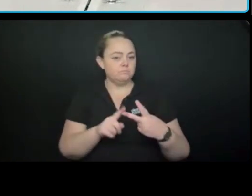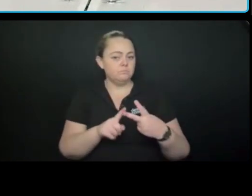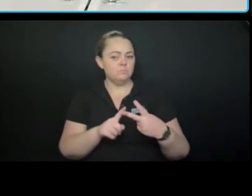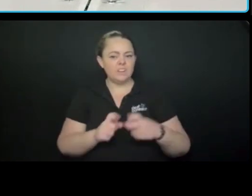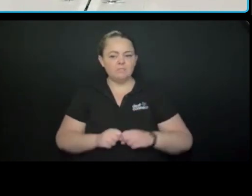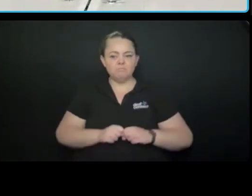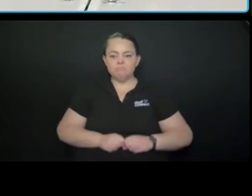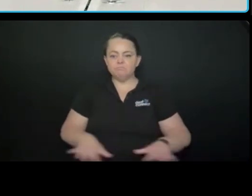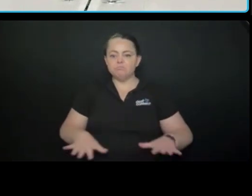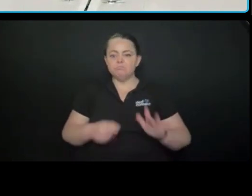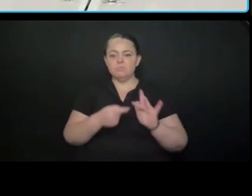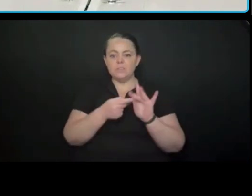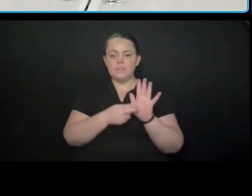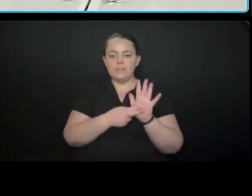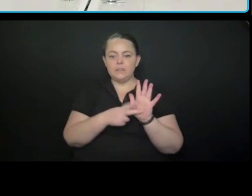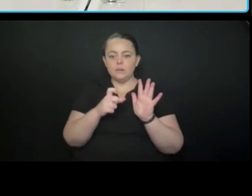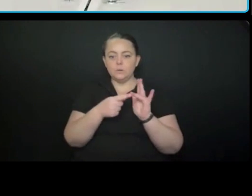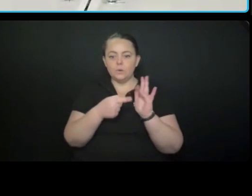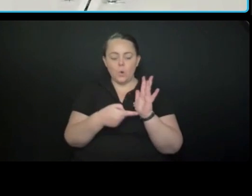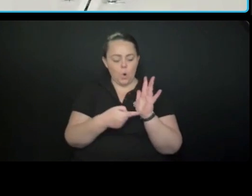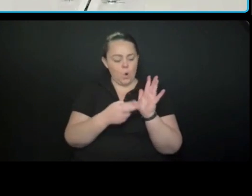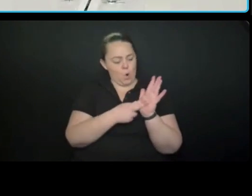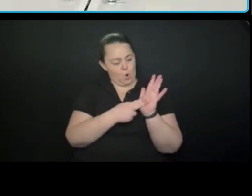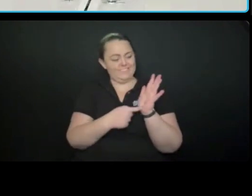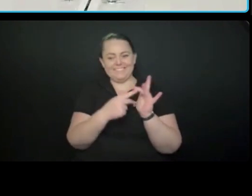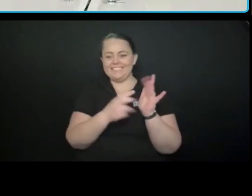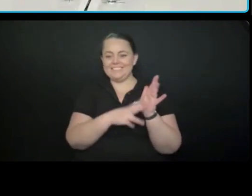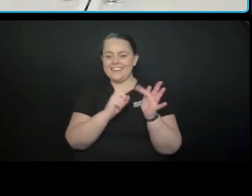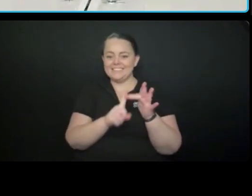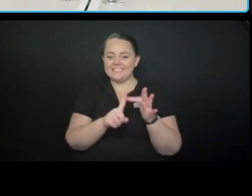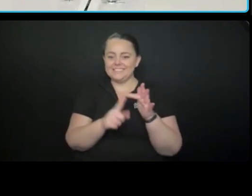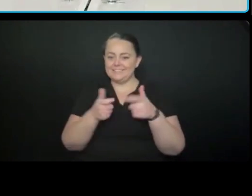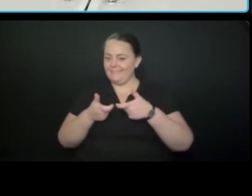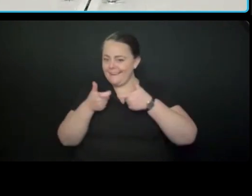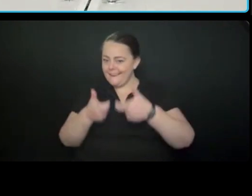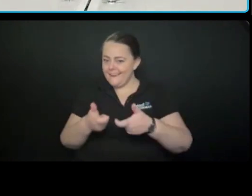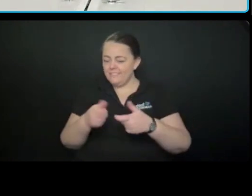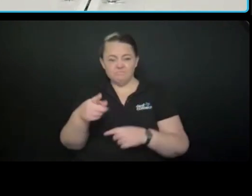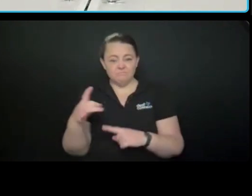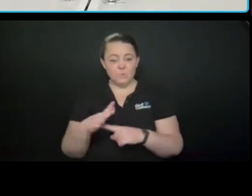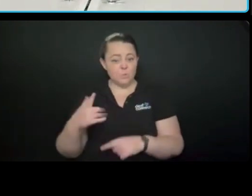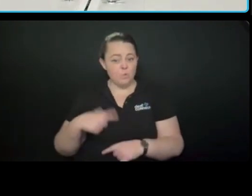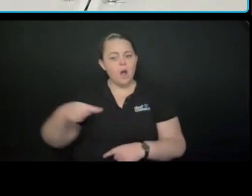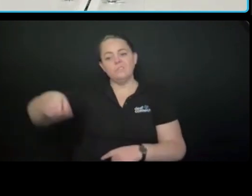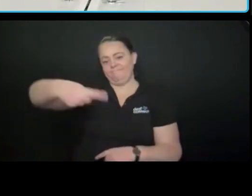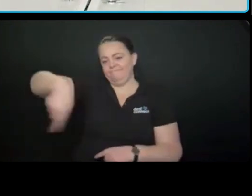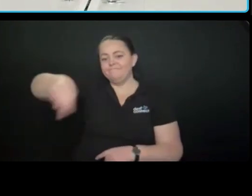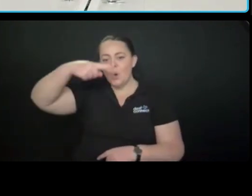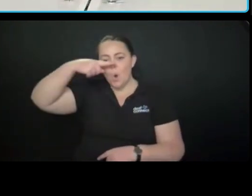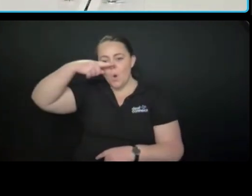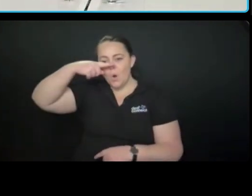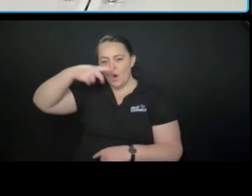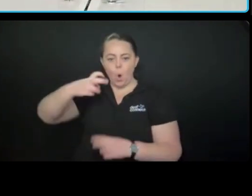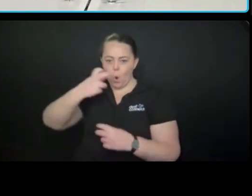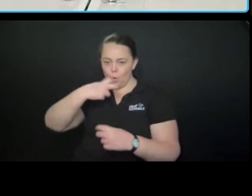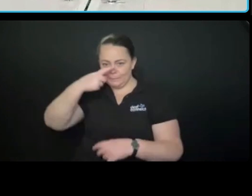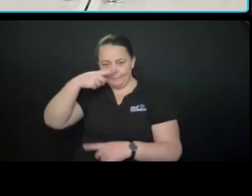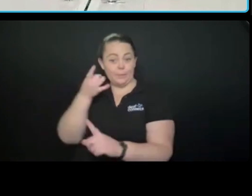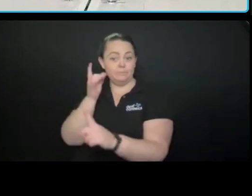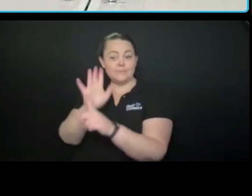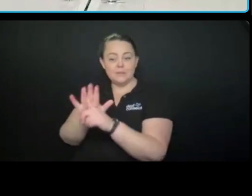care important? Well, this was really recognised in particular by older Australians and their representatives and highlighted